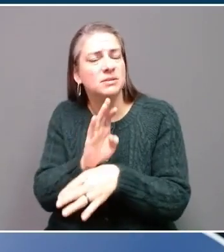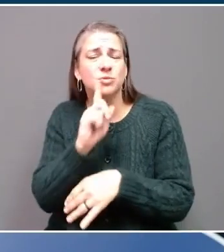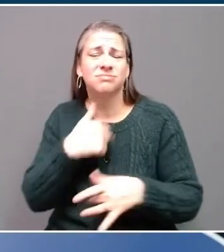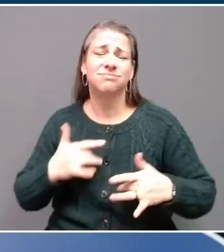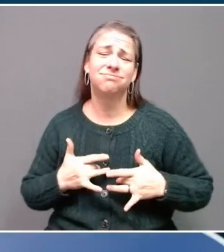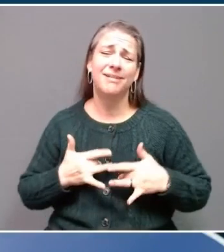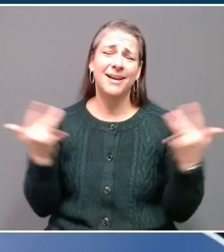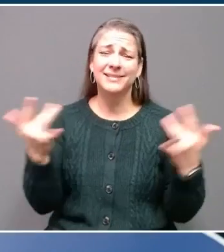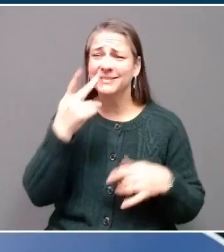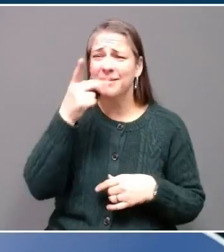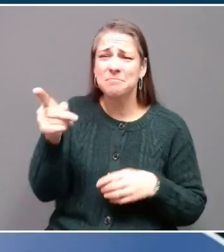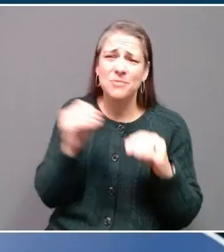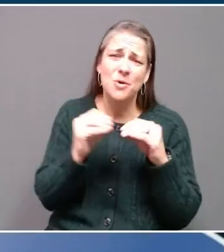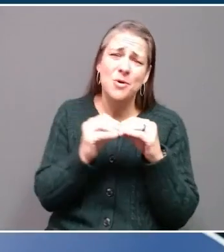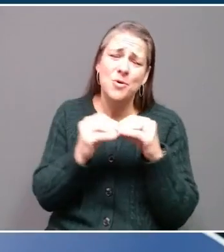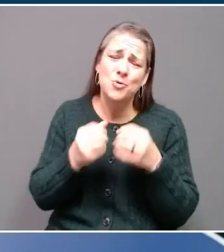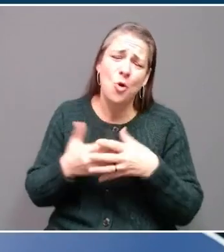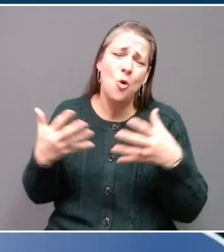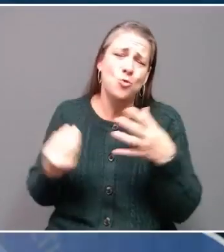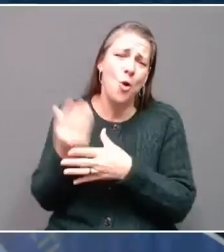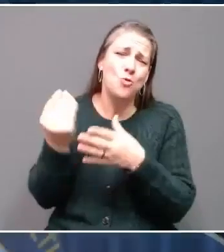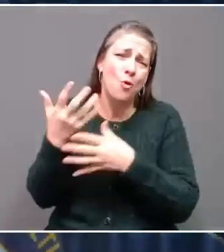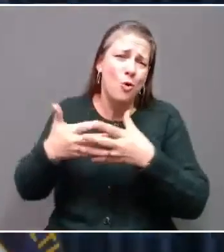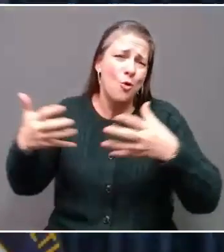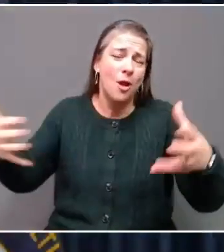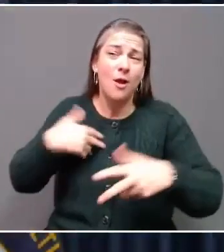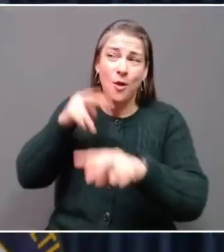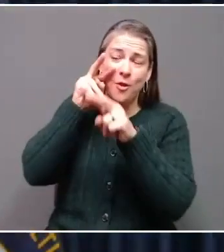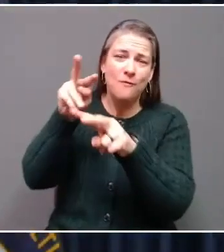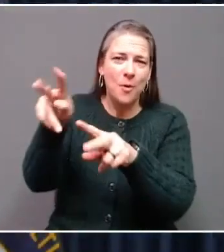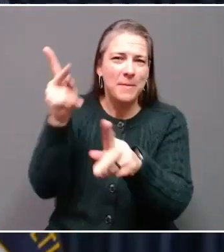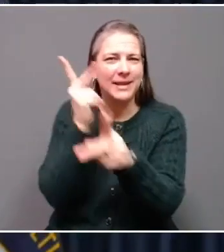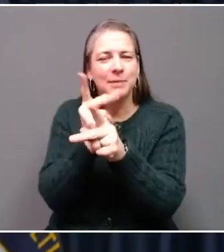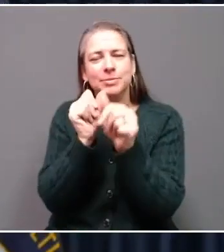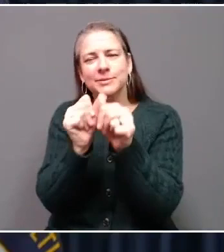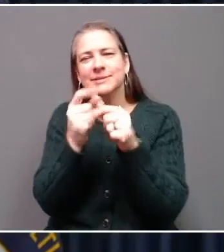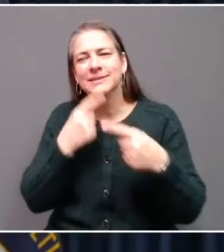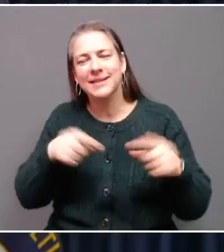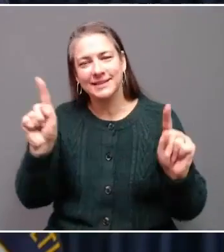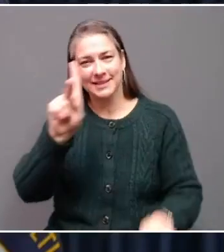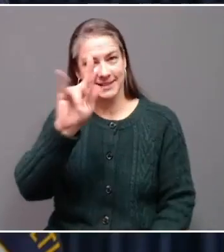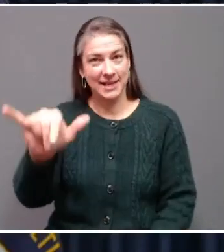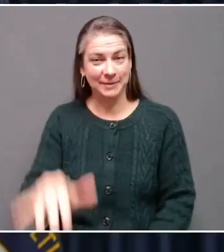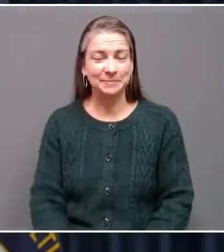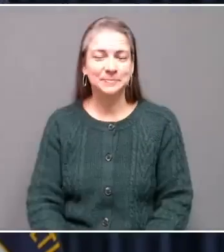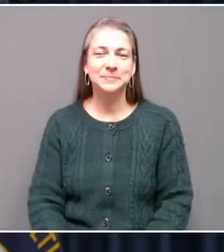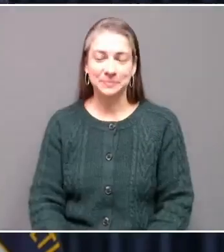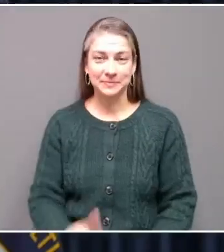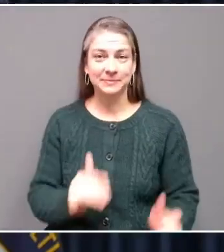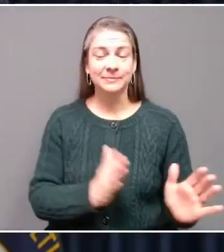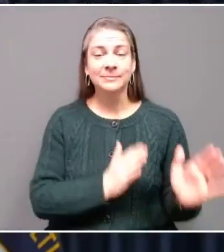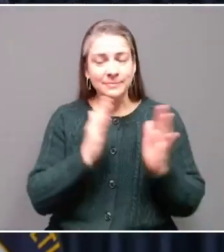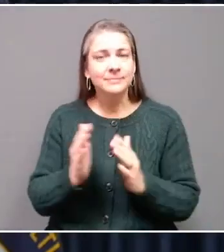see them grow. I look forward to their continued success here in Kentucky. Next, I want to recap some news we talked